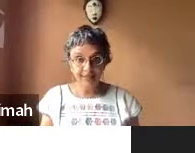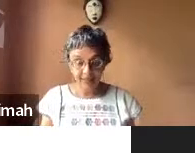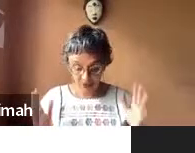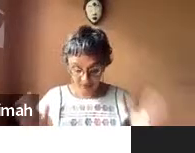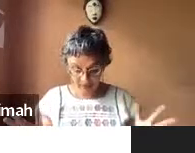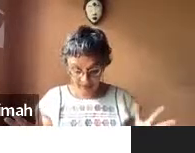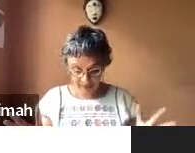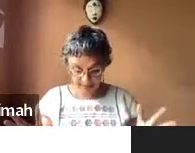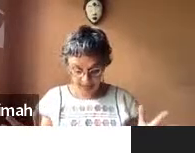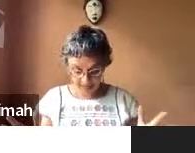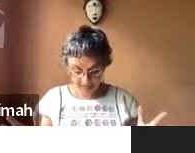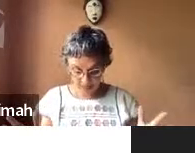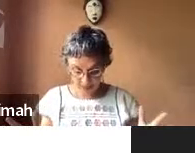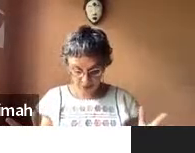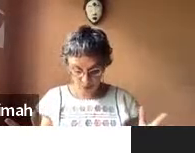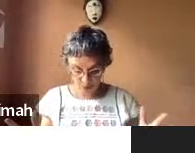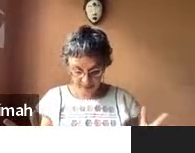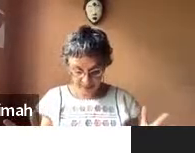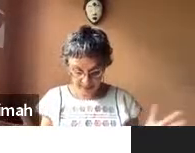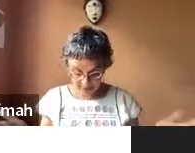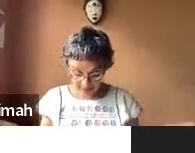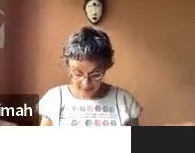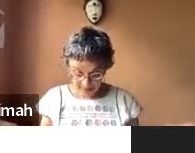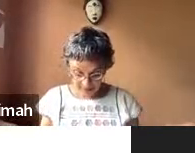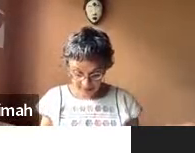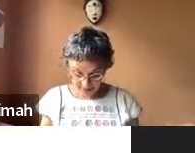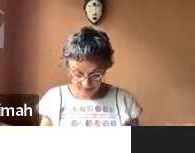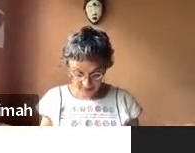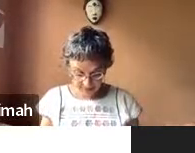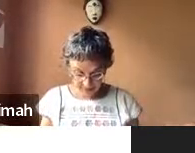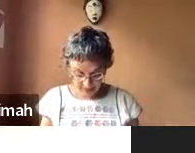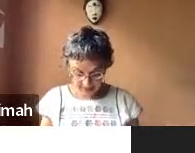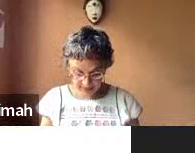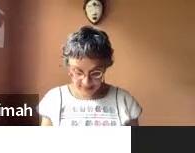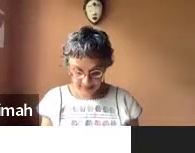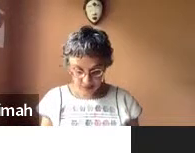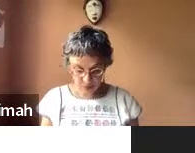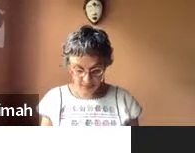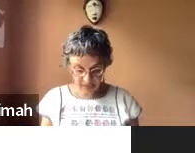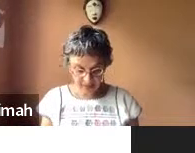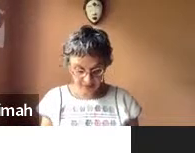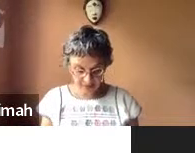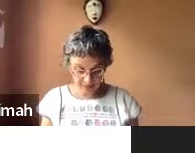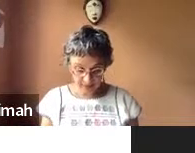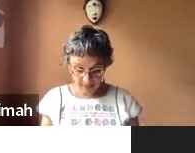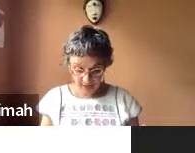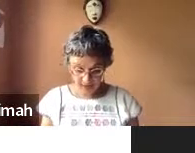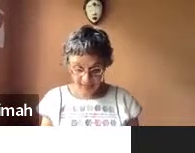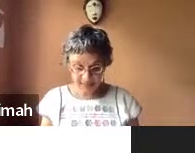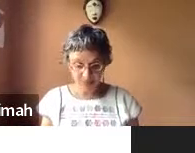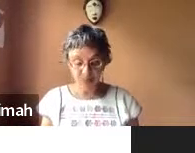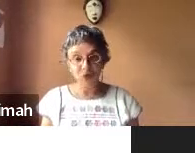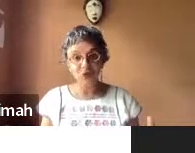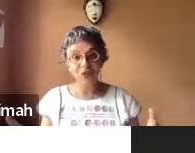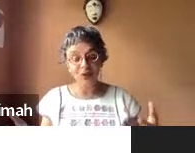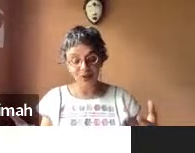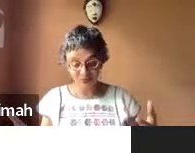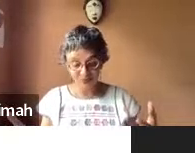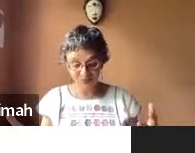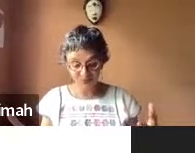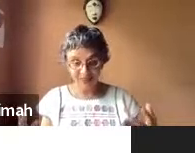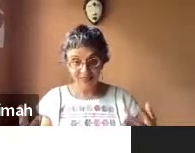Socialized childcare gets a high number of points, given that we have high